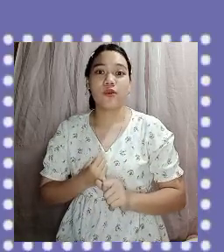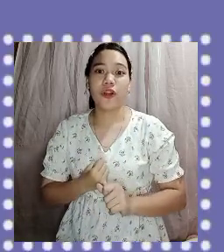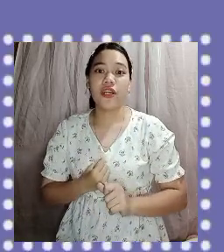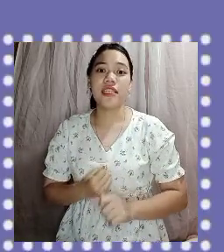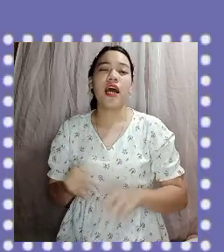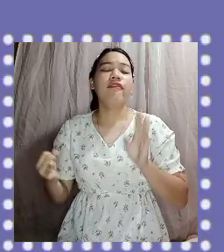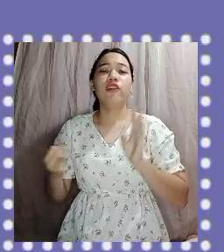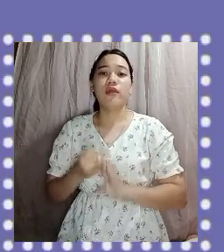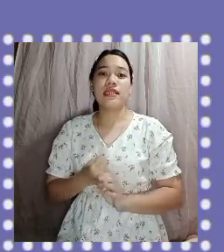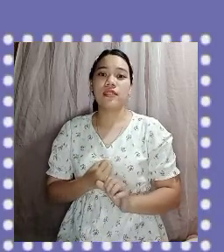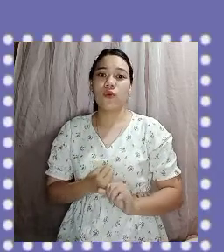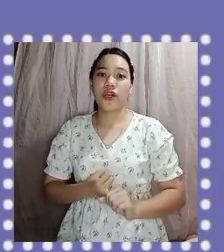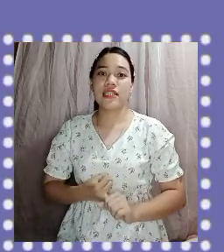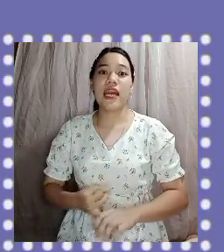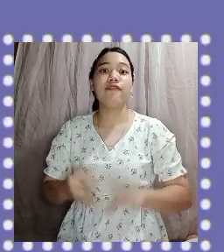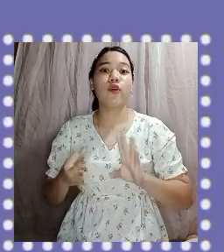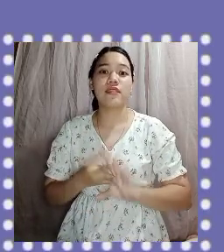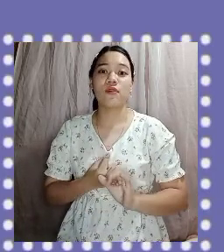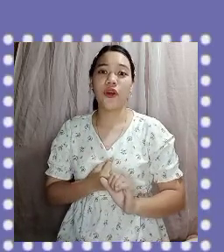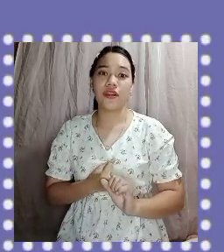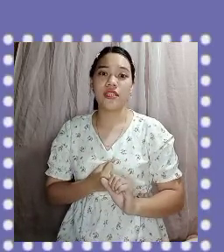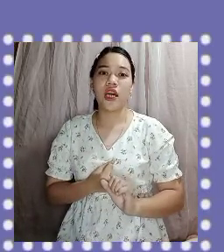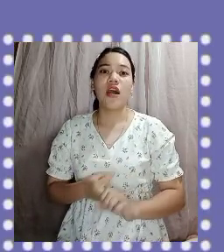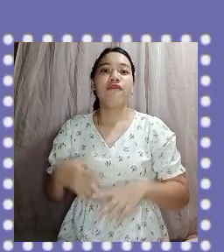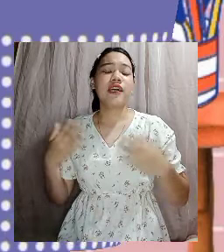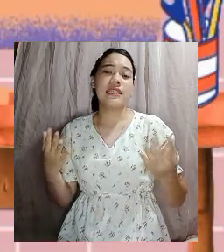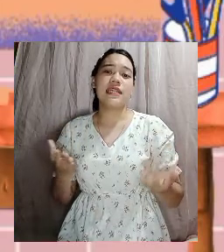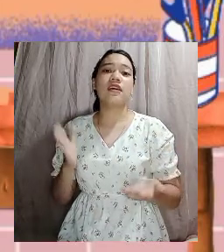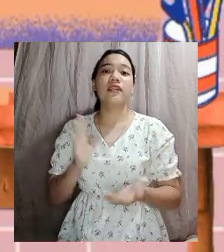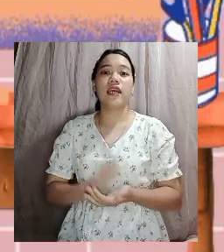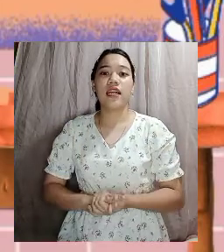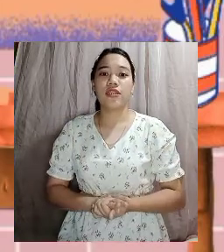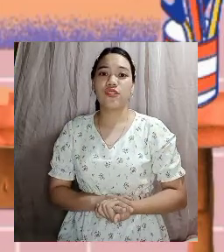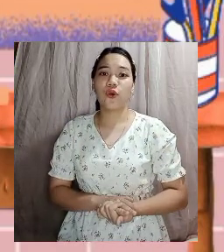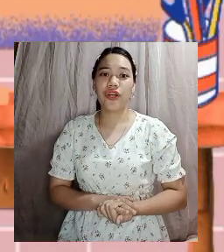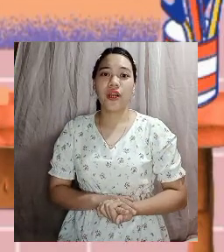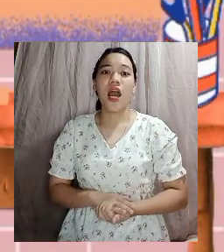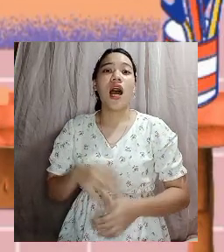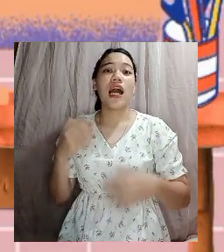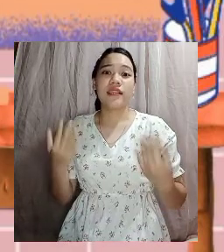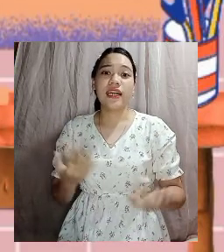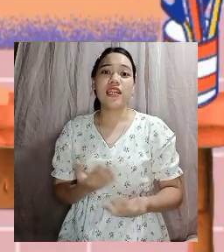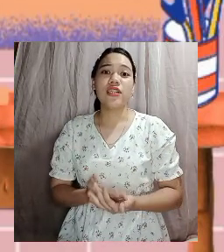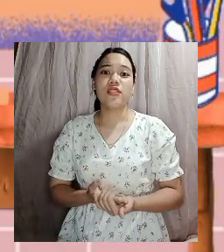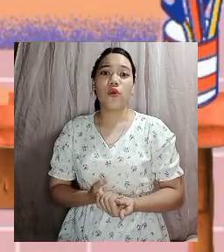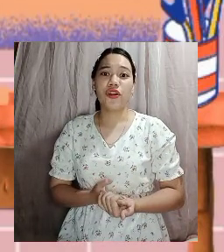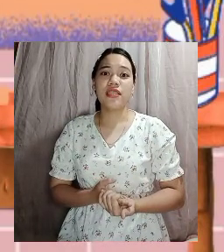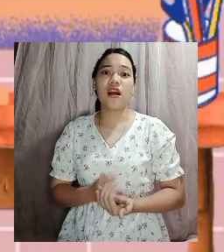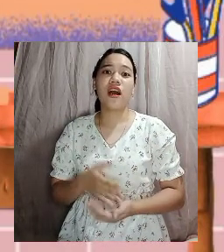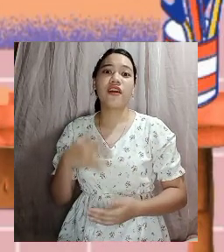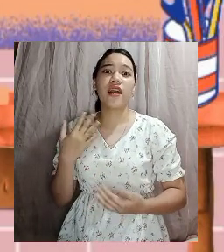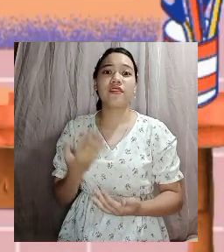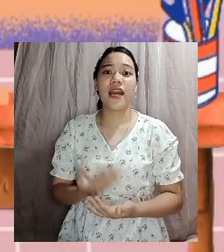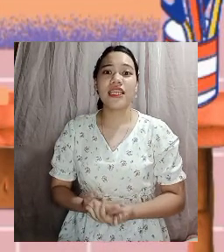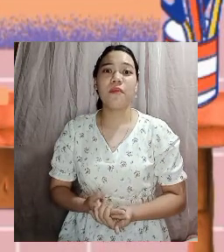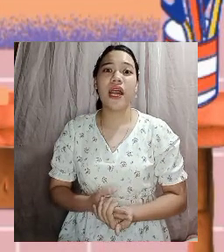articulation disorders, fluency disorders, and voice disorders. First is the articulation disorder. Articulation disorders